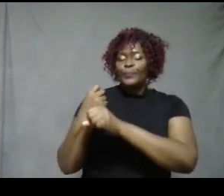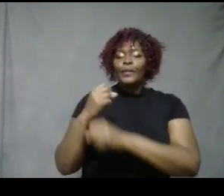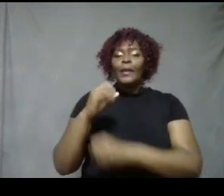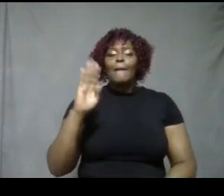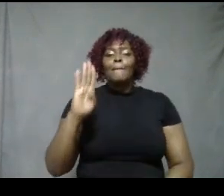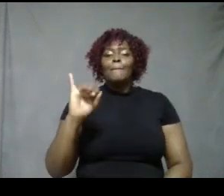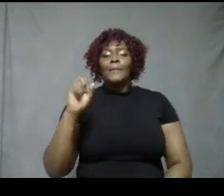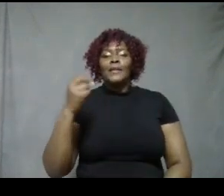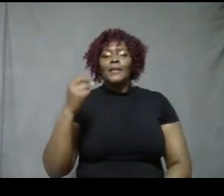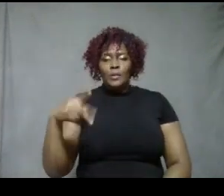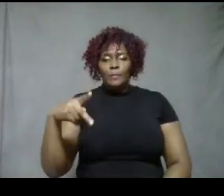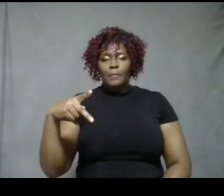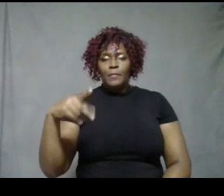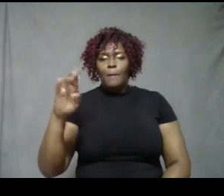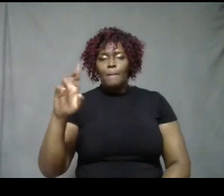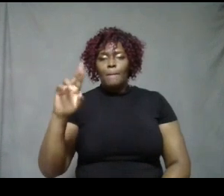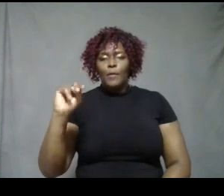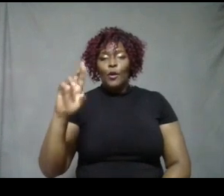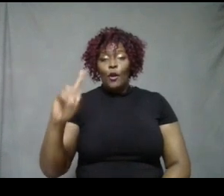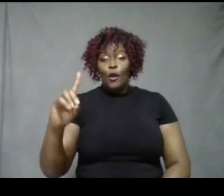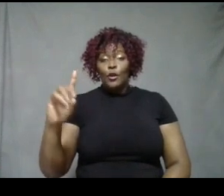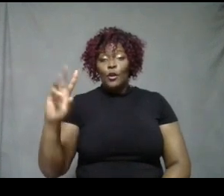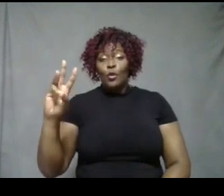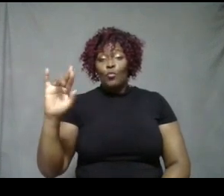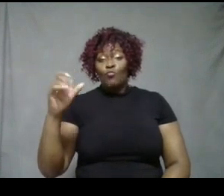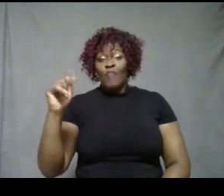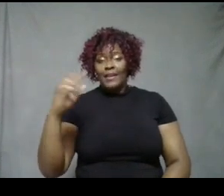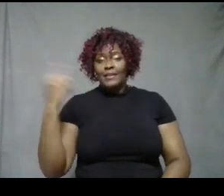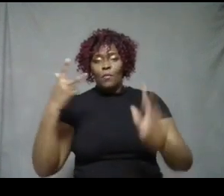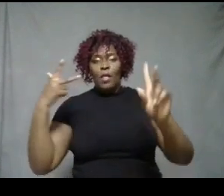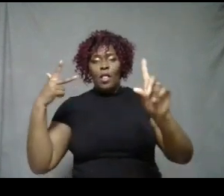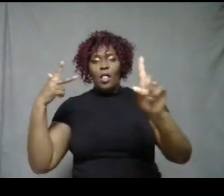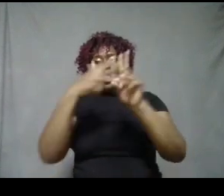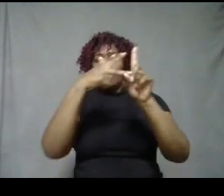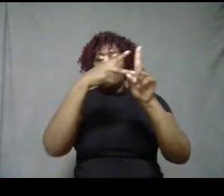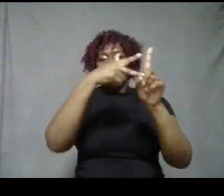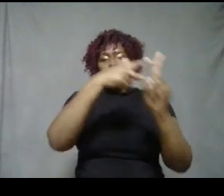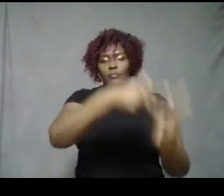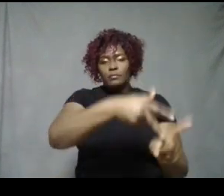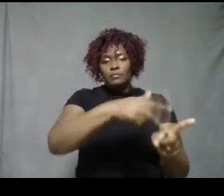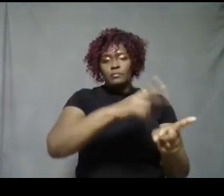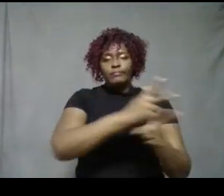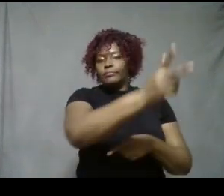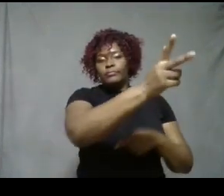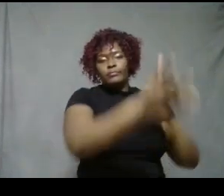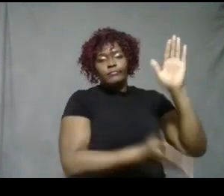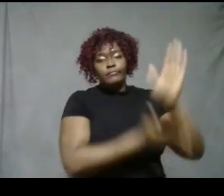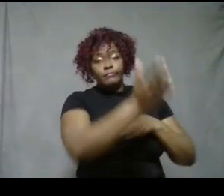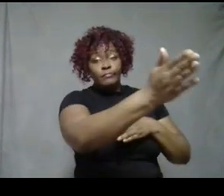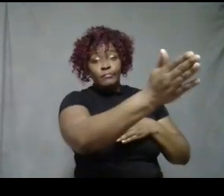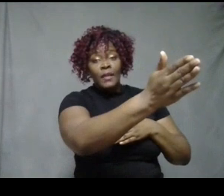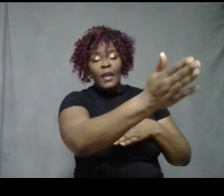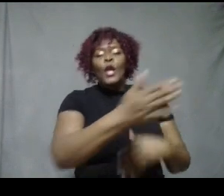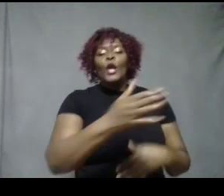hit by a driver that kept on going. So tonight I've come